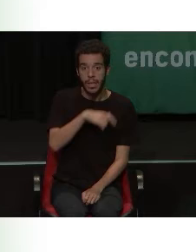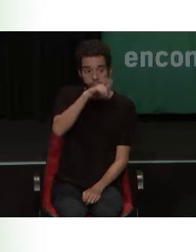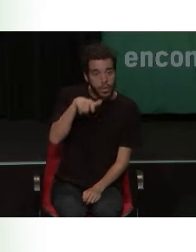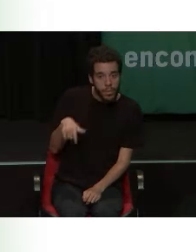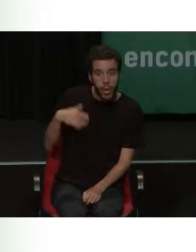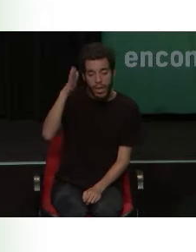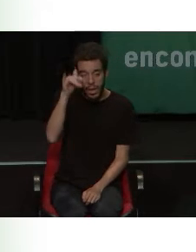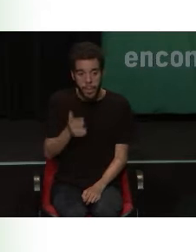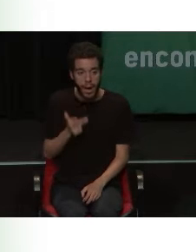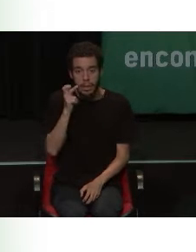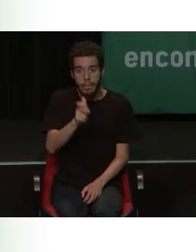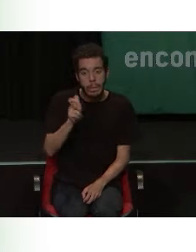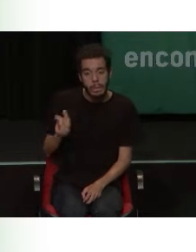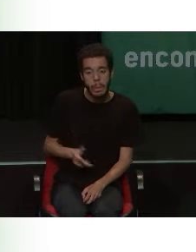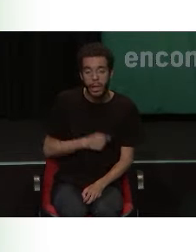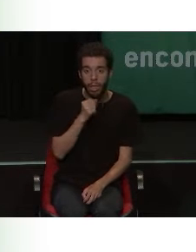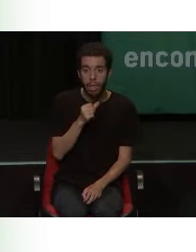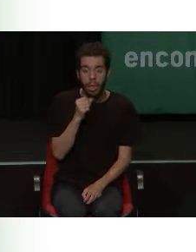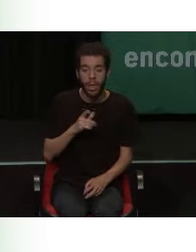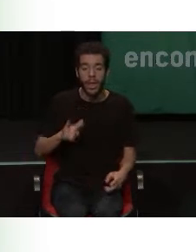example, common to humans and pets,